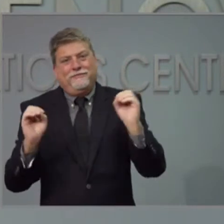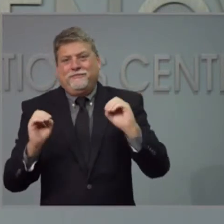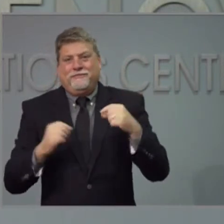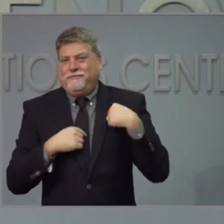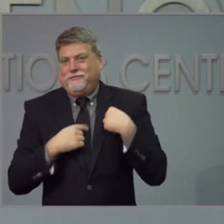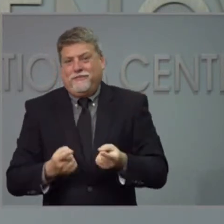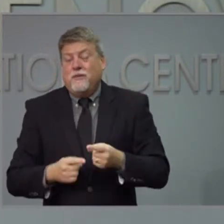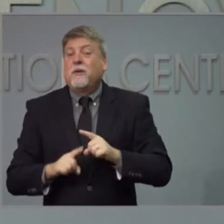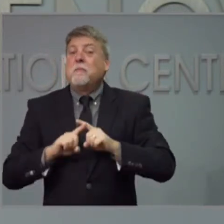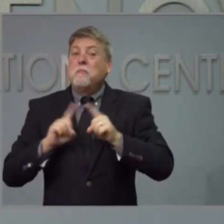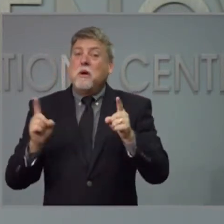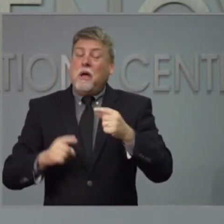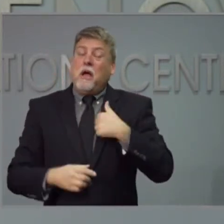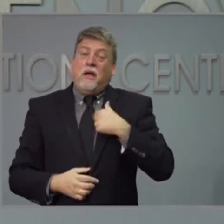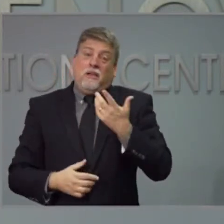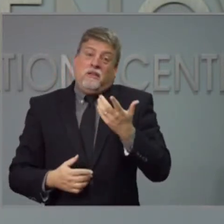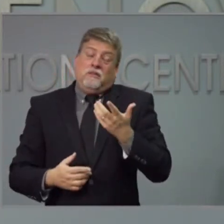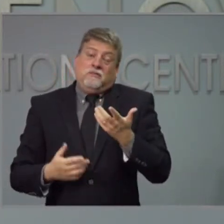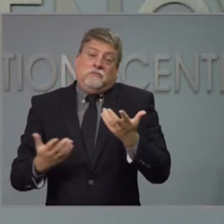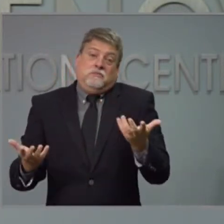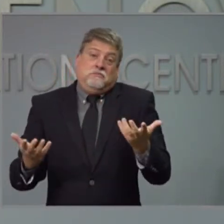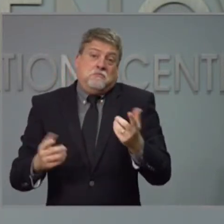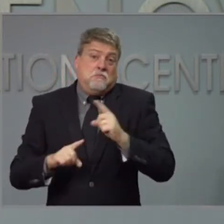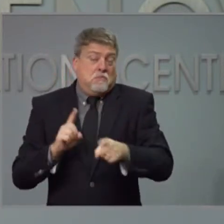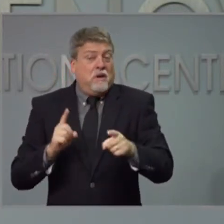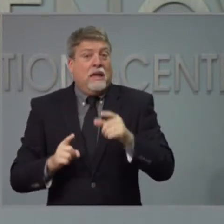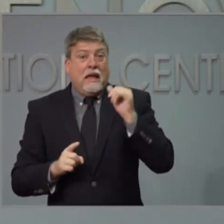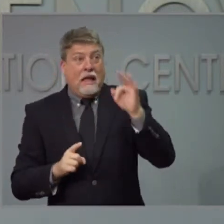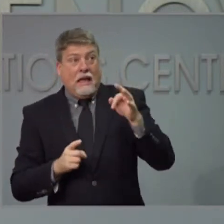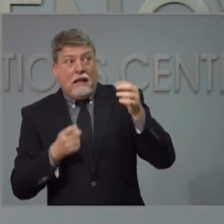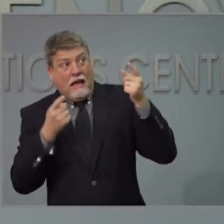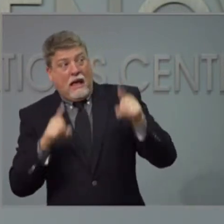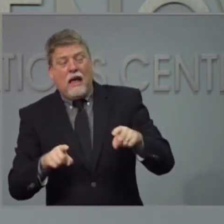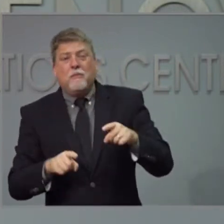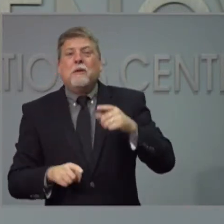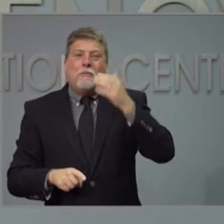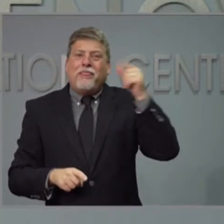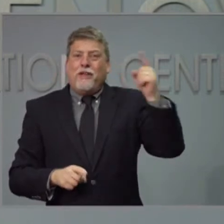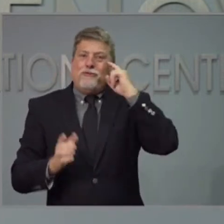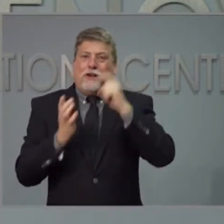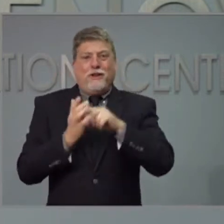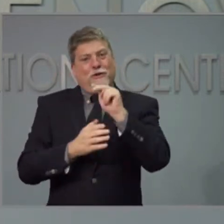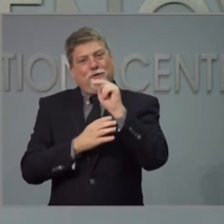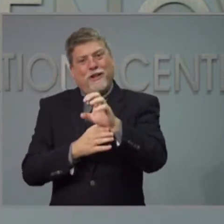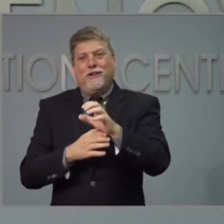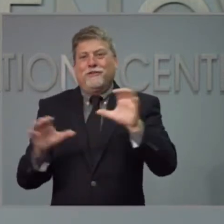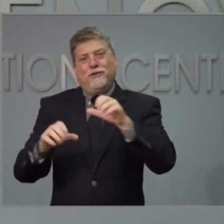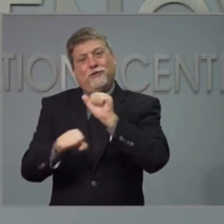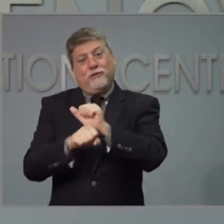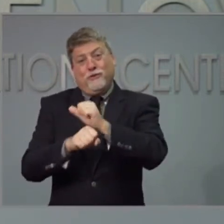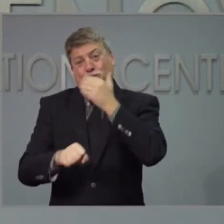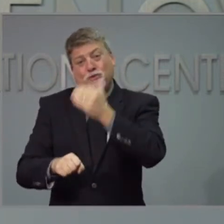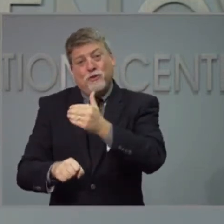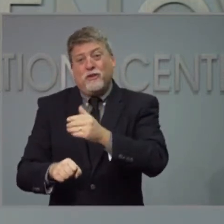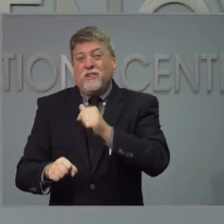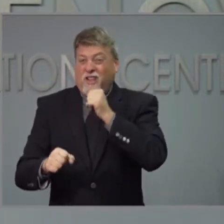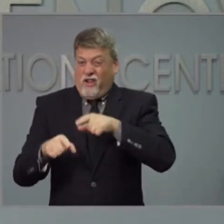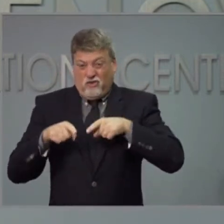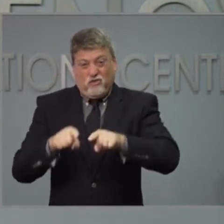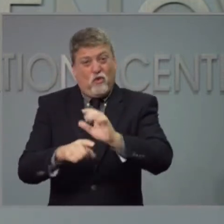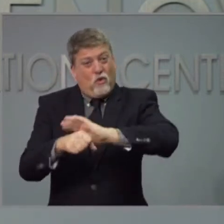at this point, but I think it is a recognition of the hard work that we have been doing in North Carolina, even before